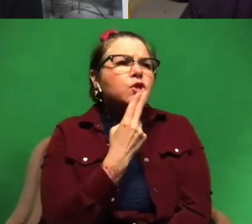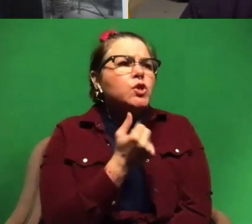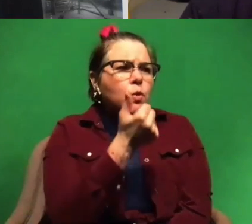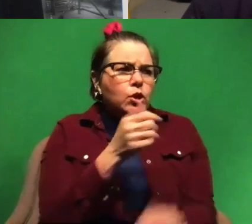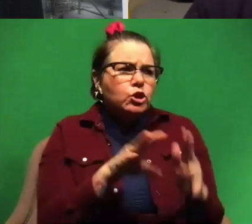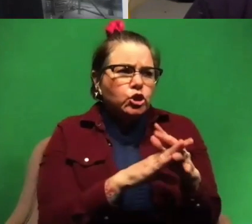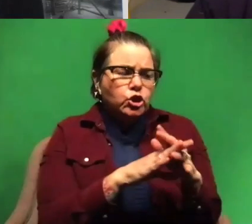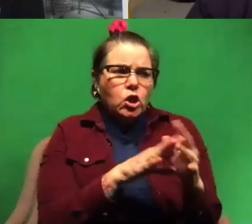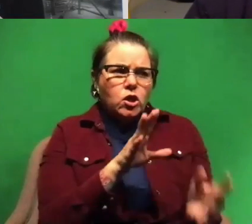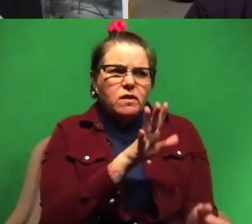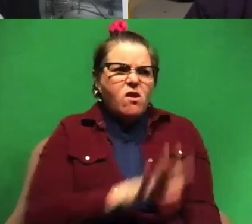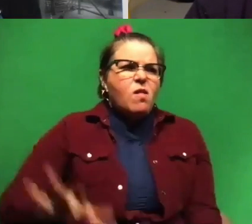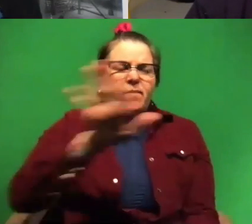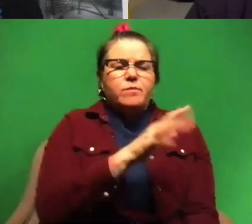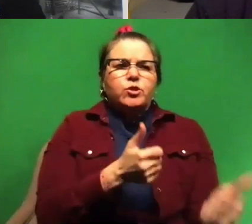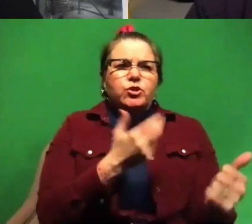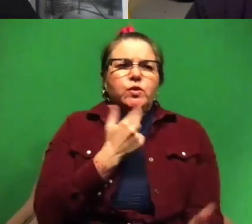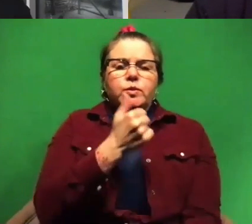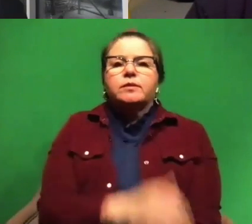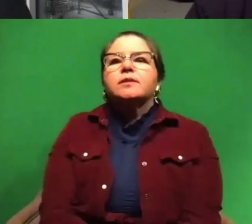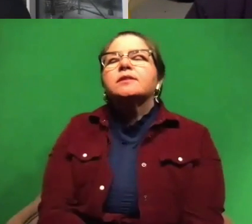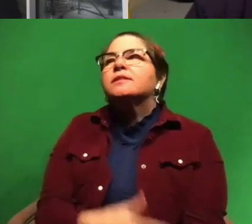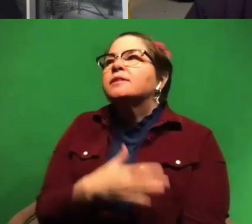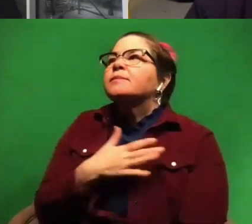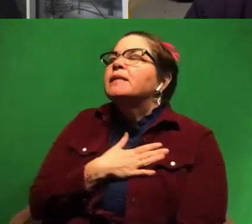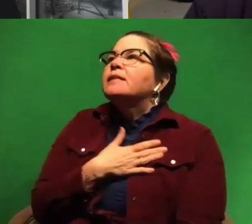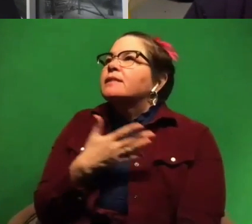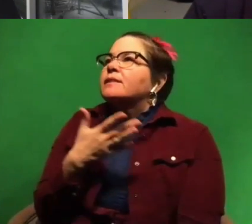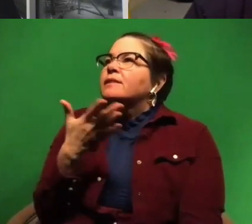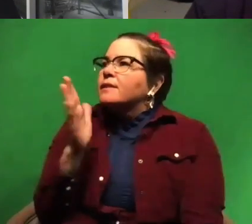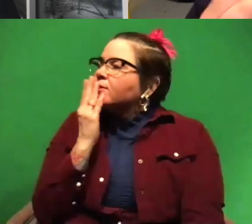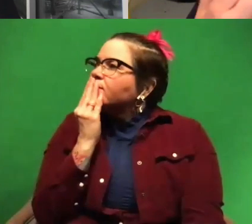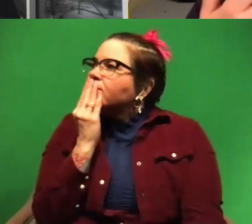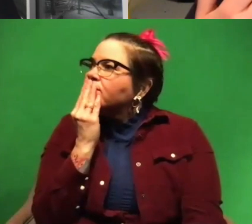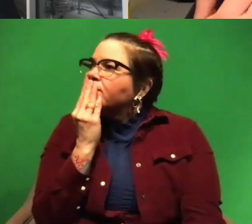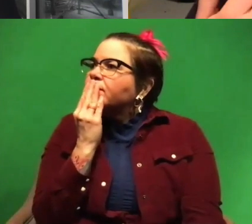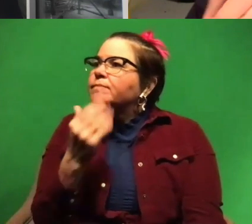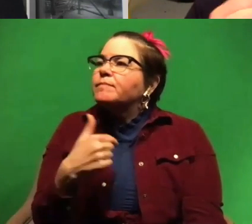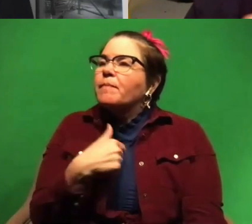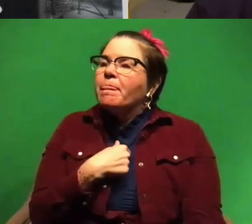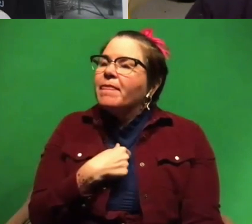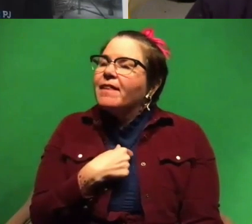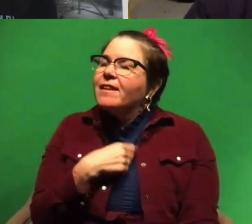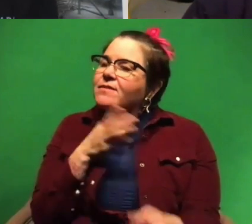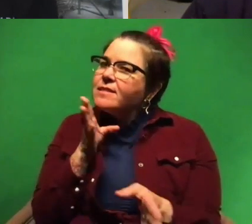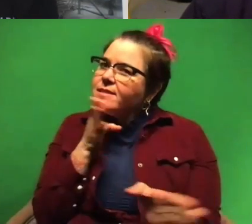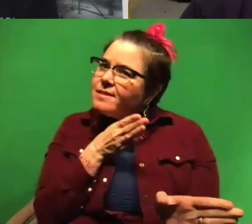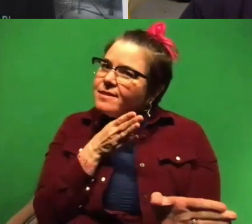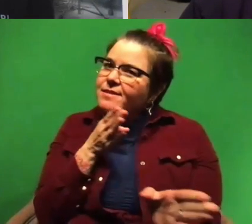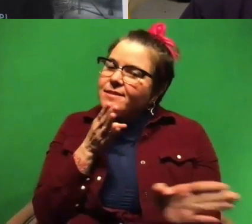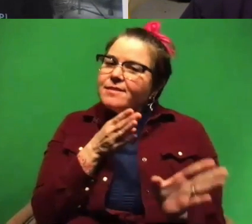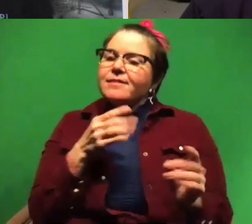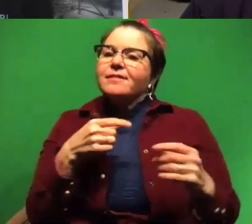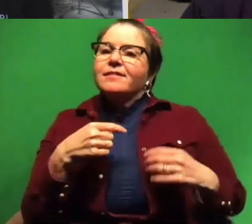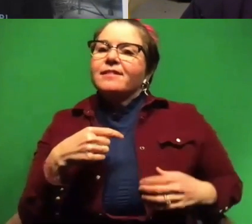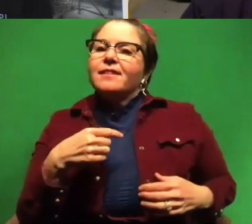shark of them all? Oh my gosh, I'm very, very biased. Because